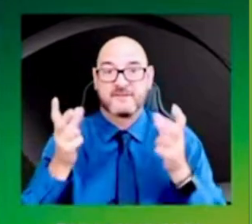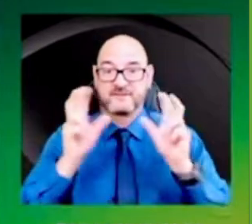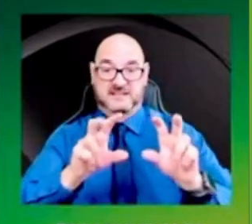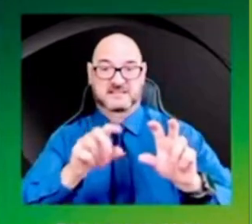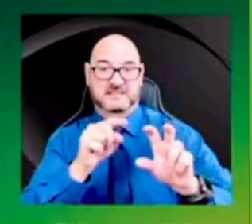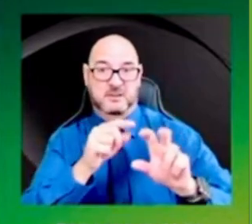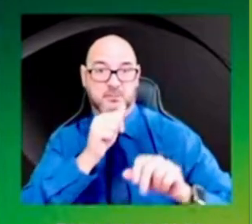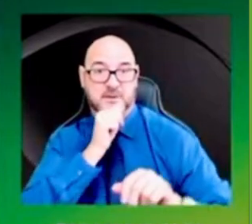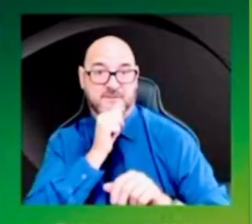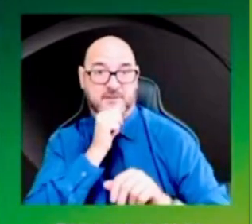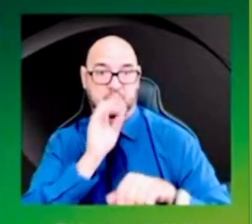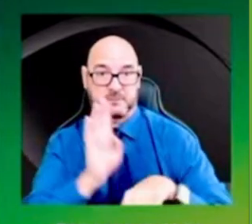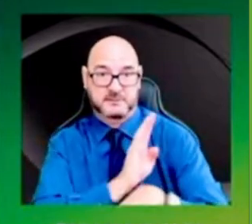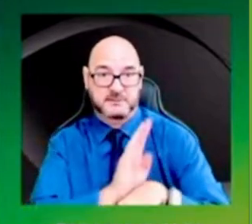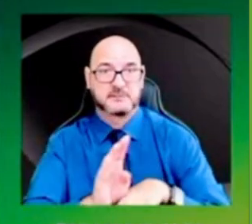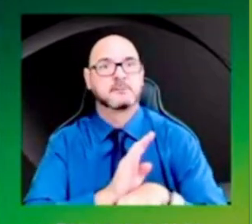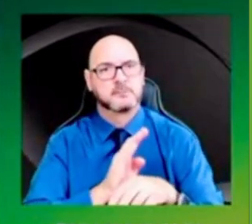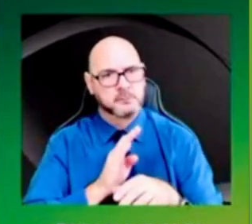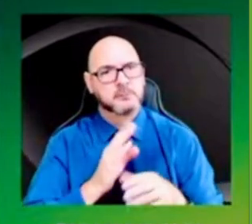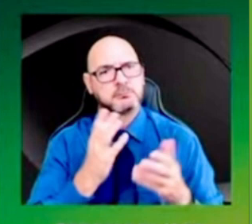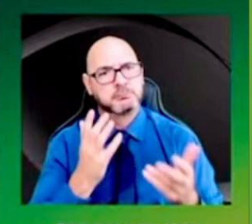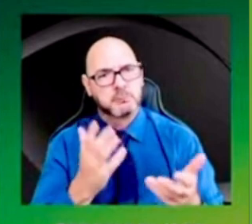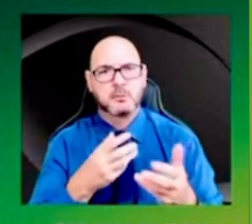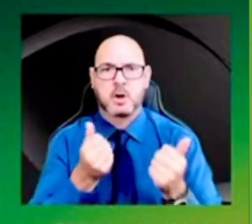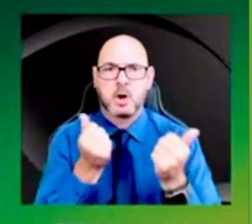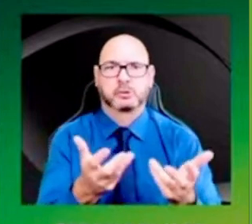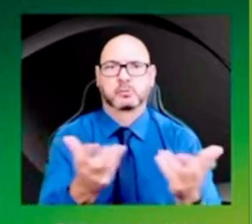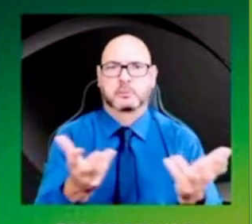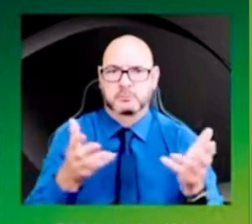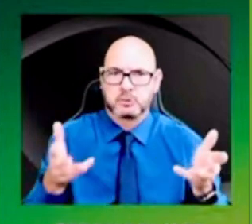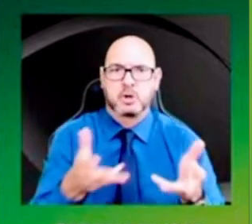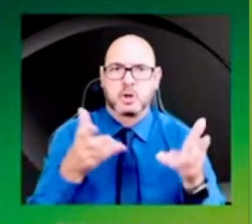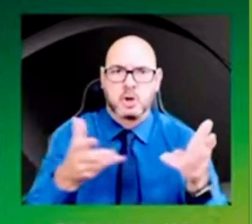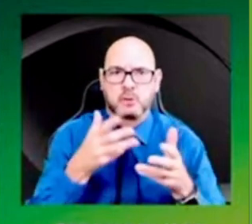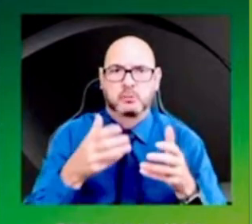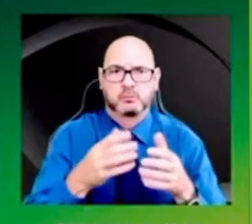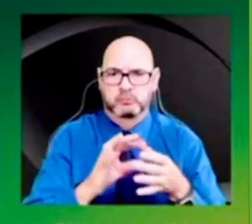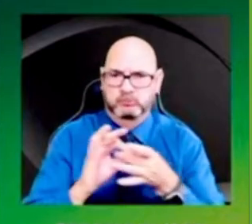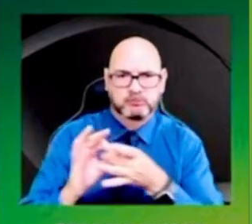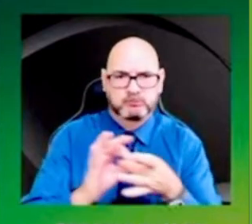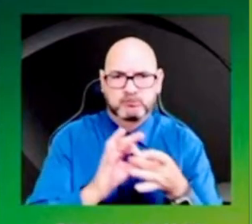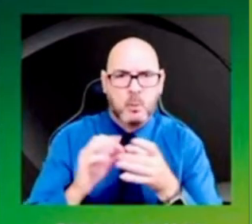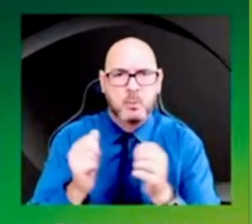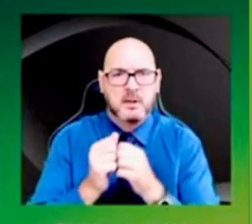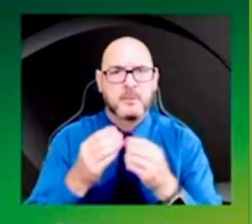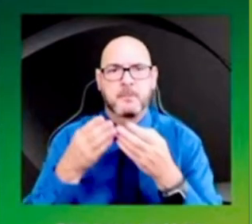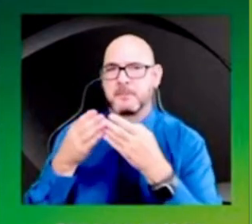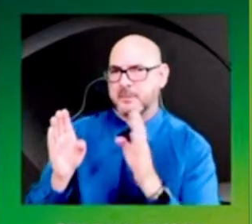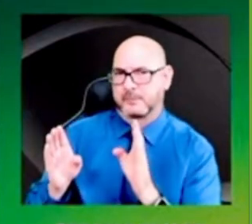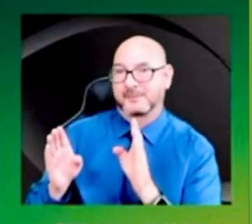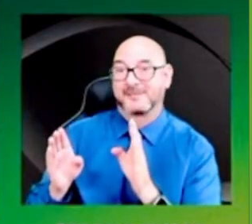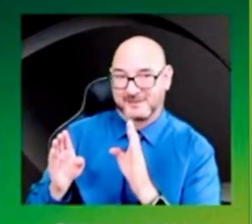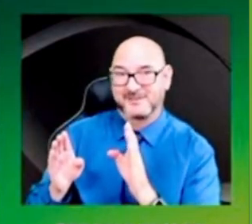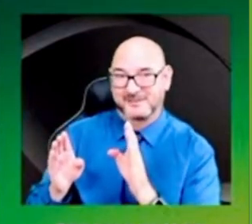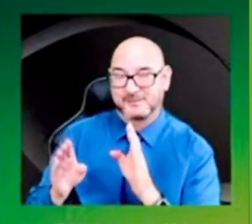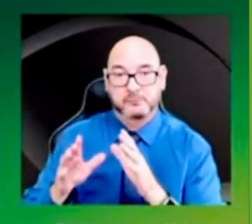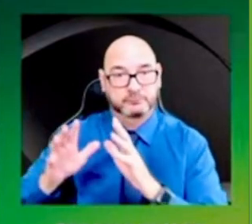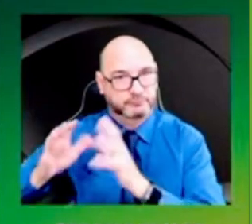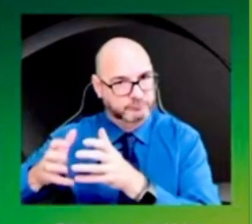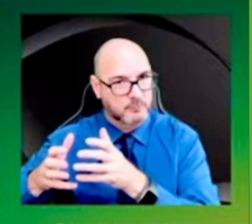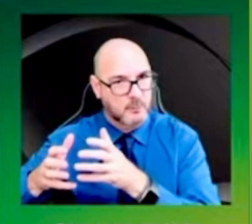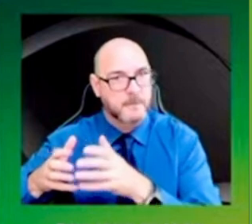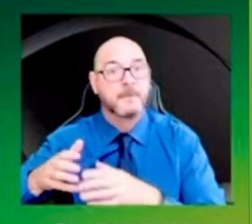and coordinated with the public sector, and what that synergy has done, we've seen it before, and can do